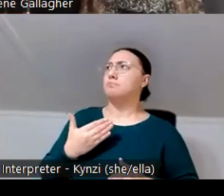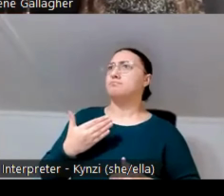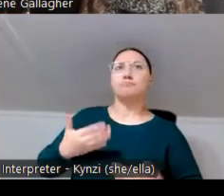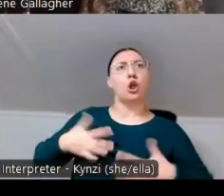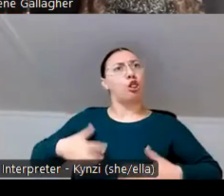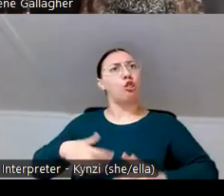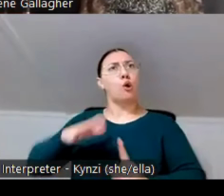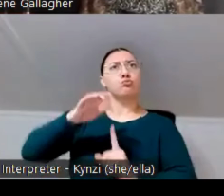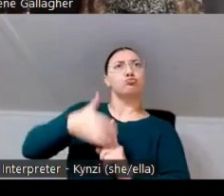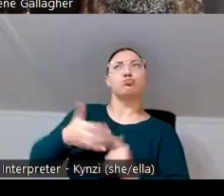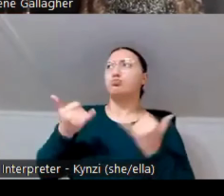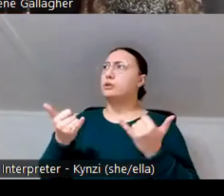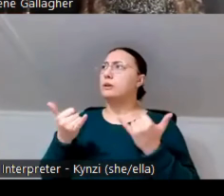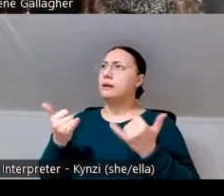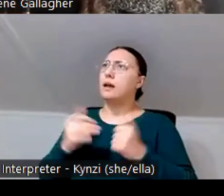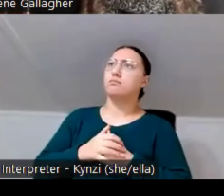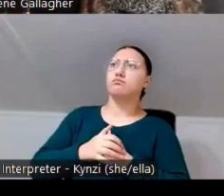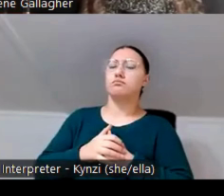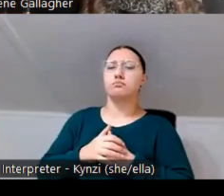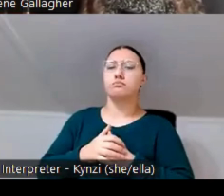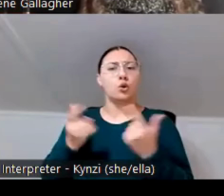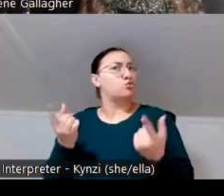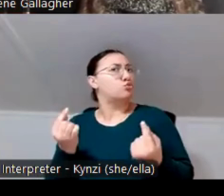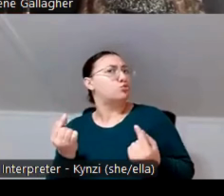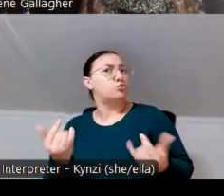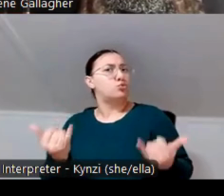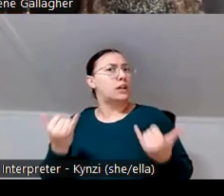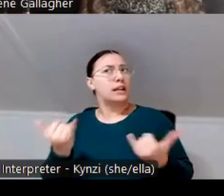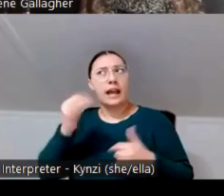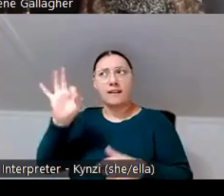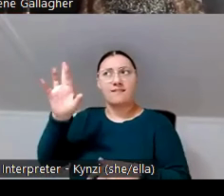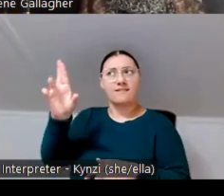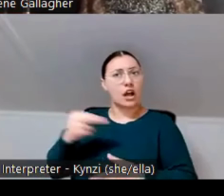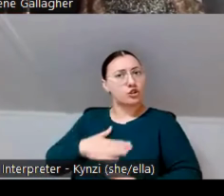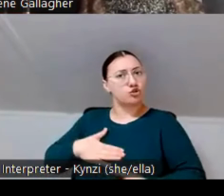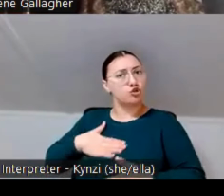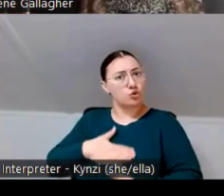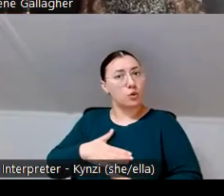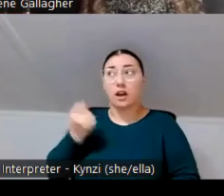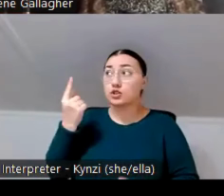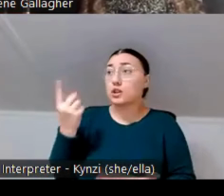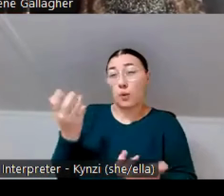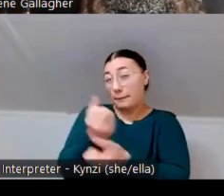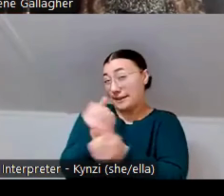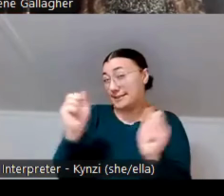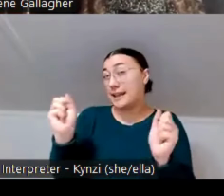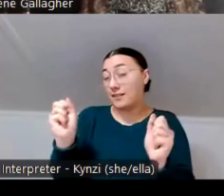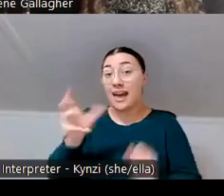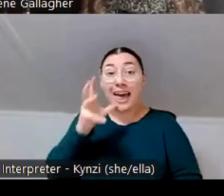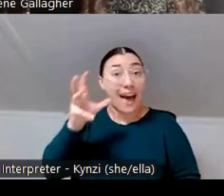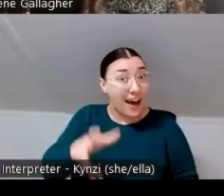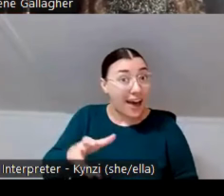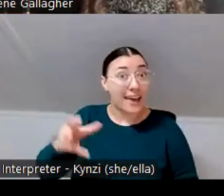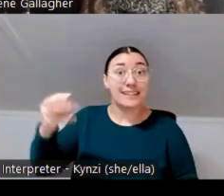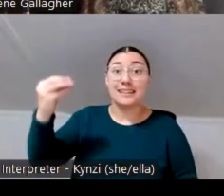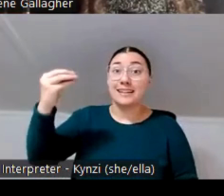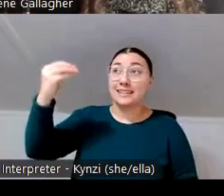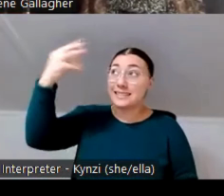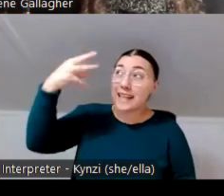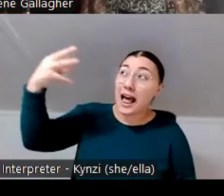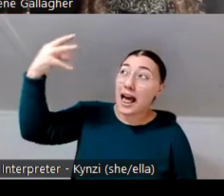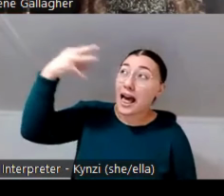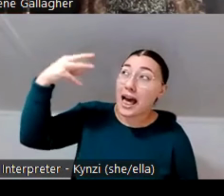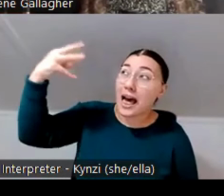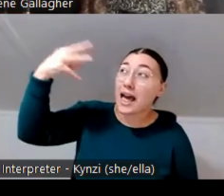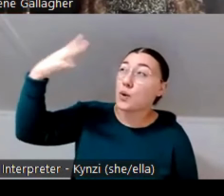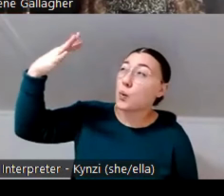safe in all types of weather. So on a hot, sunny day, we usually want to stay cool and be